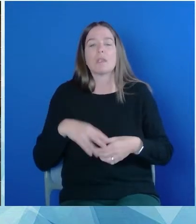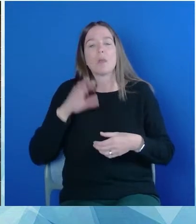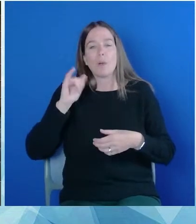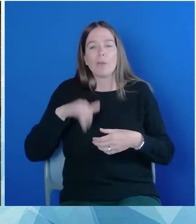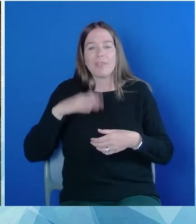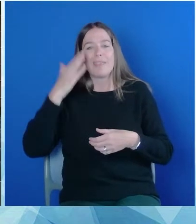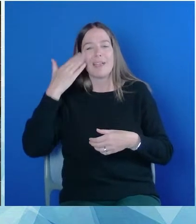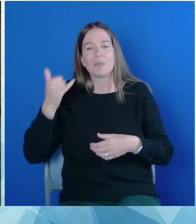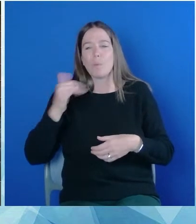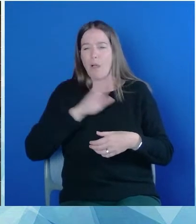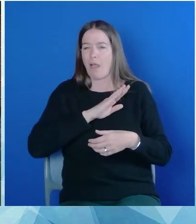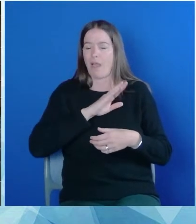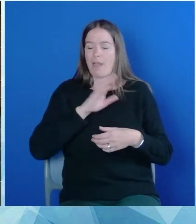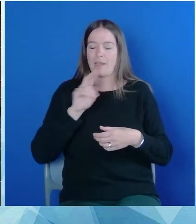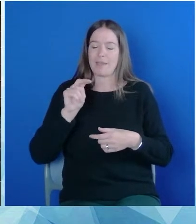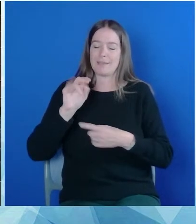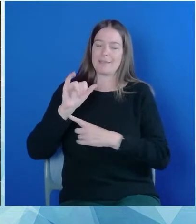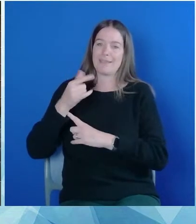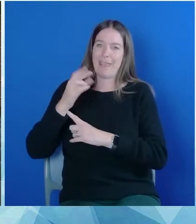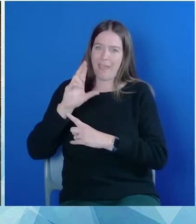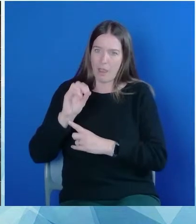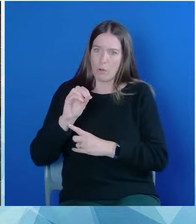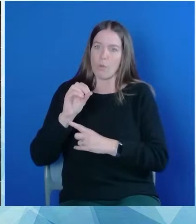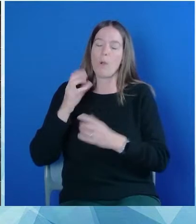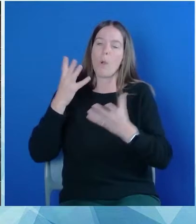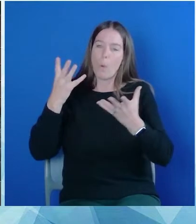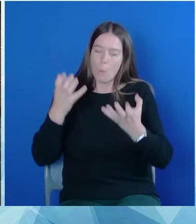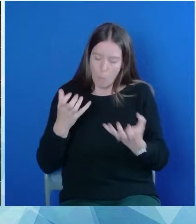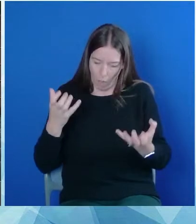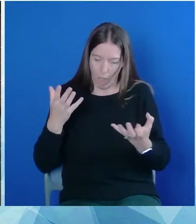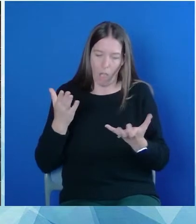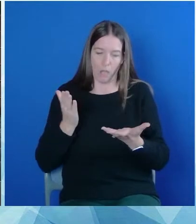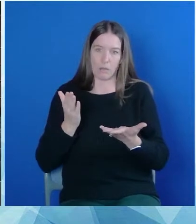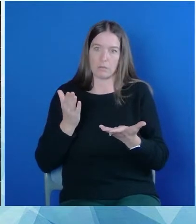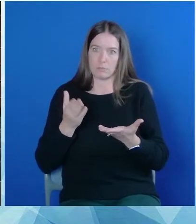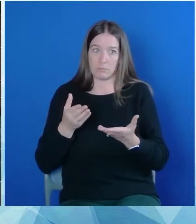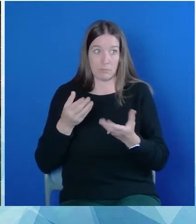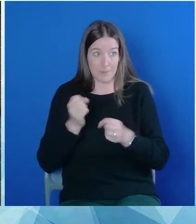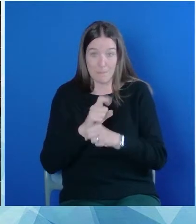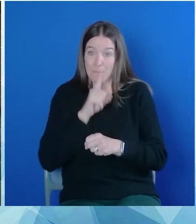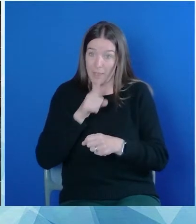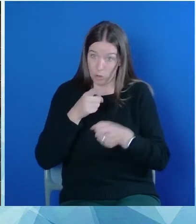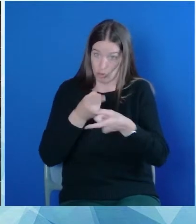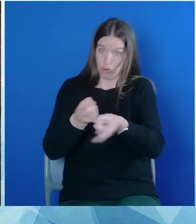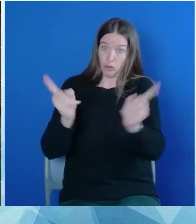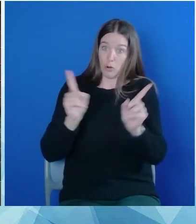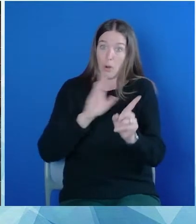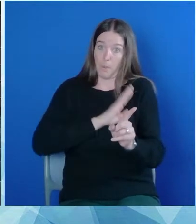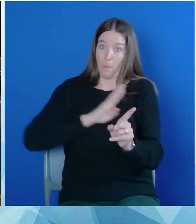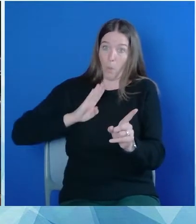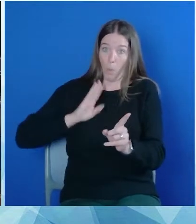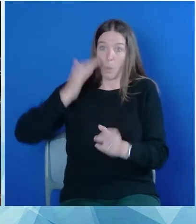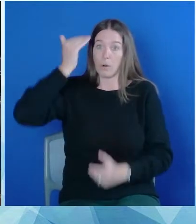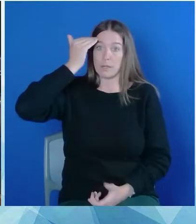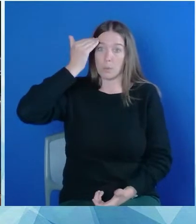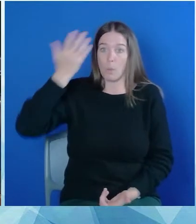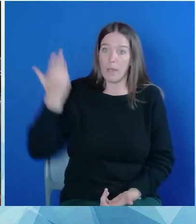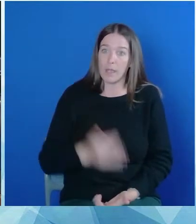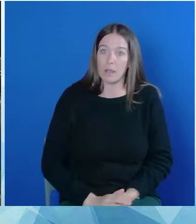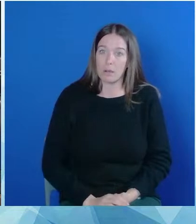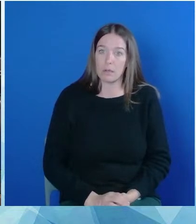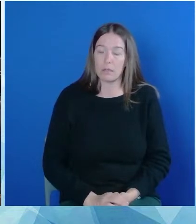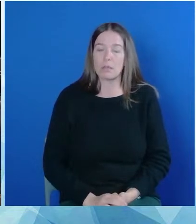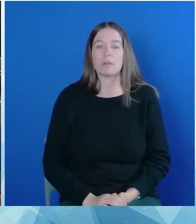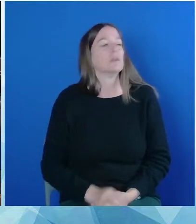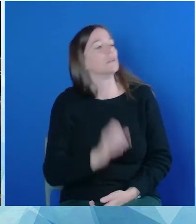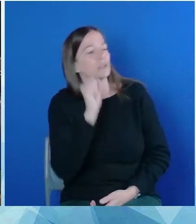former board president Nigro wanted this brought to the attention of the ASDB board. At this time, is there any action